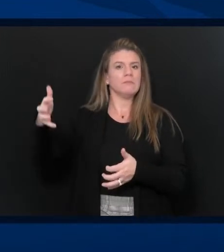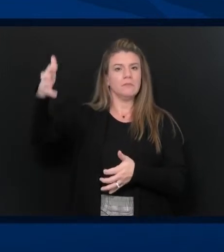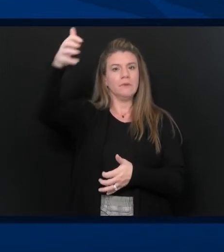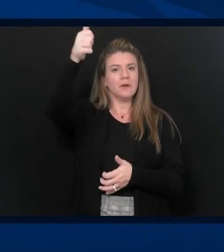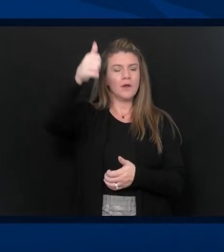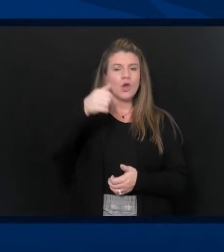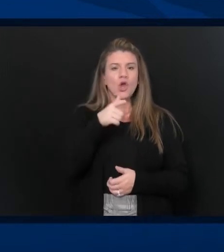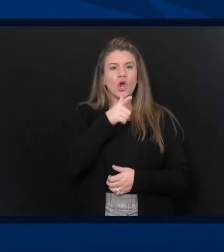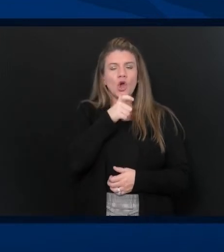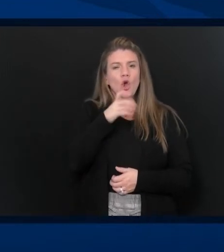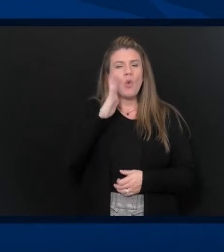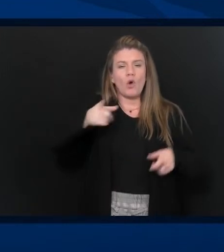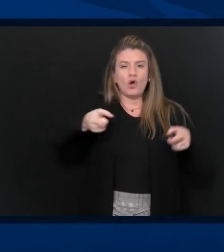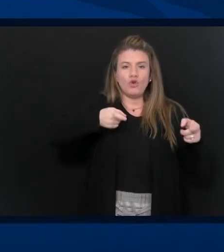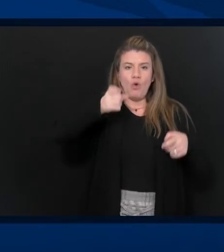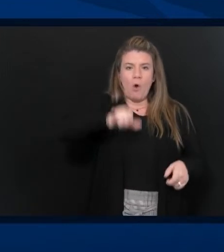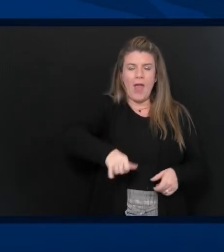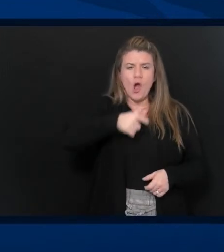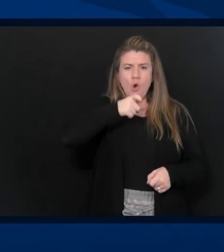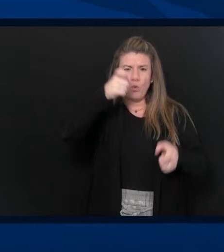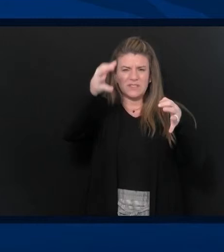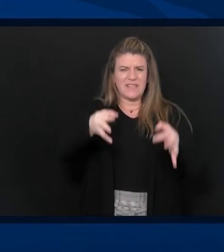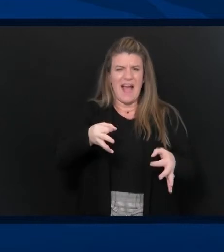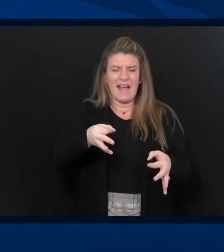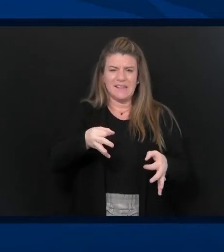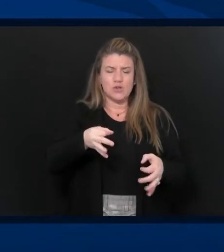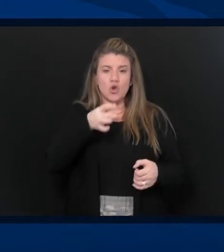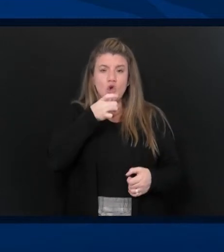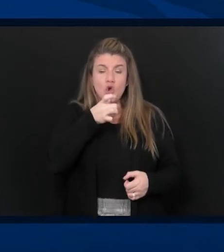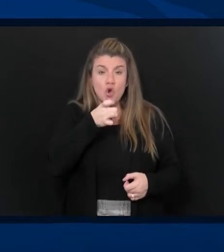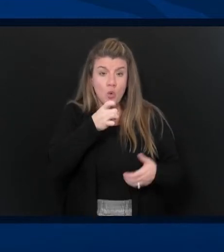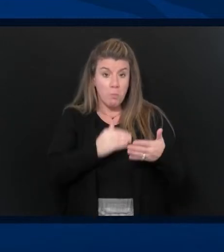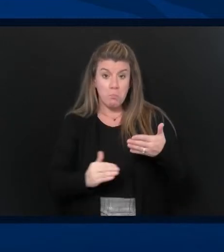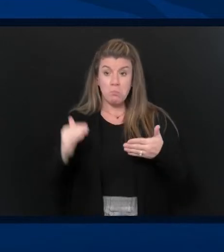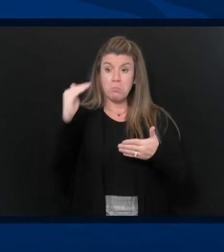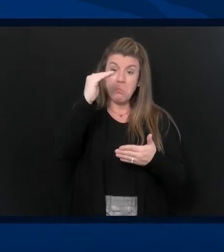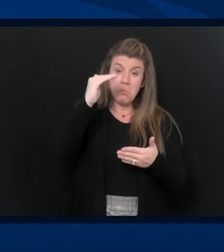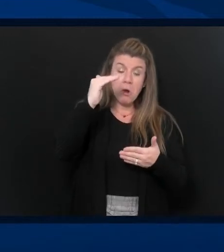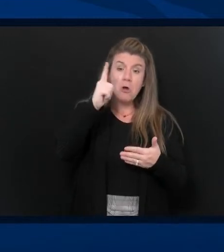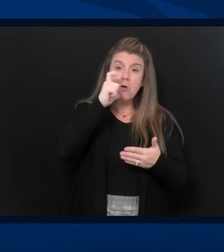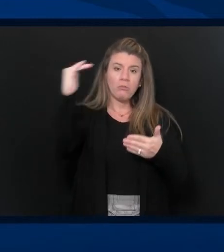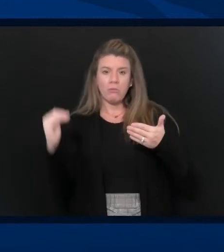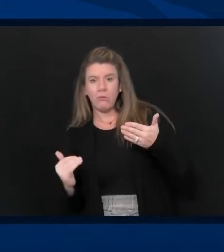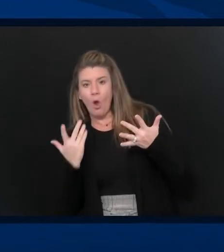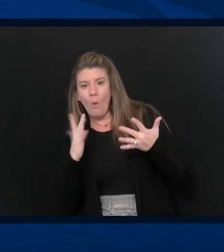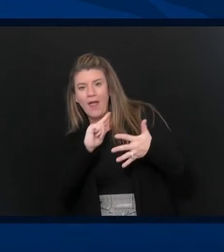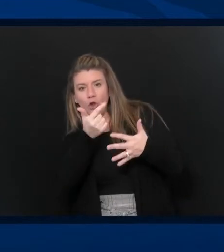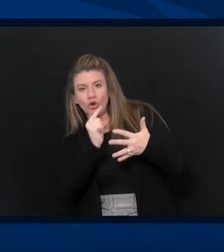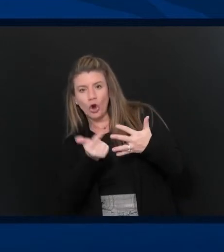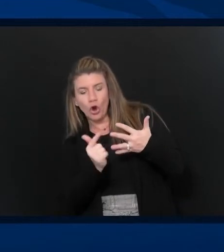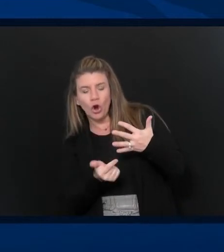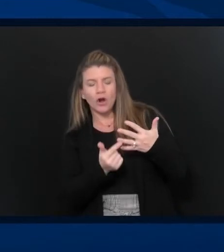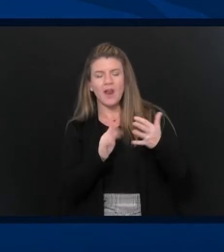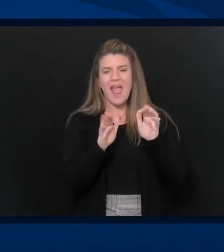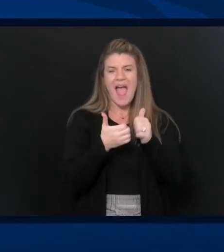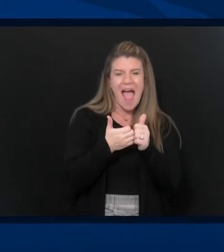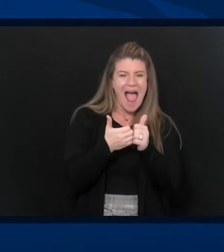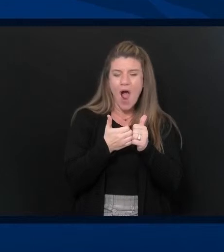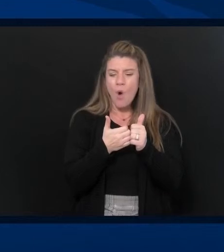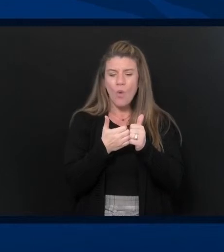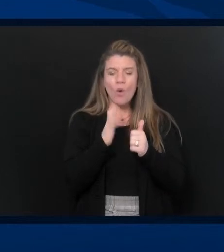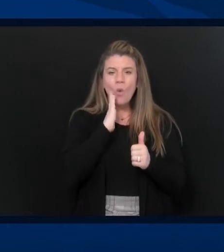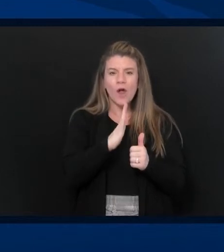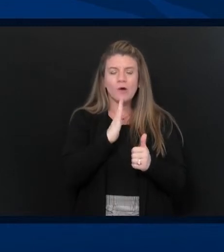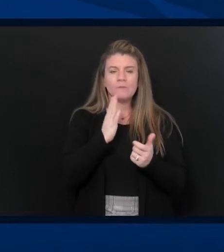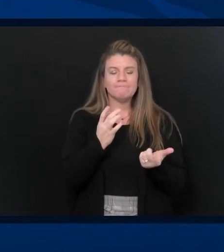the arbitrator for that? Who will decide who gets moved up and who needs to wait until their turn? And what is going to go